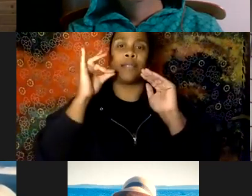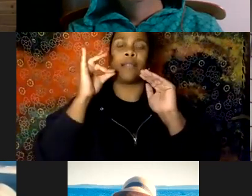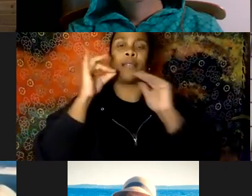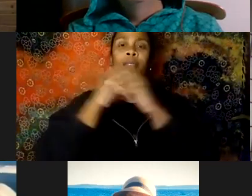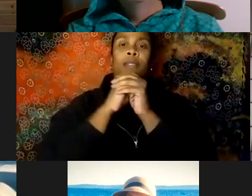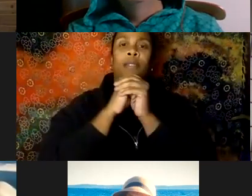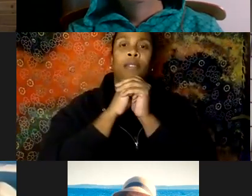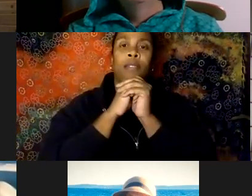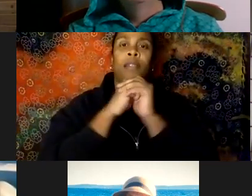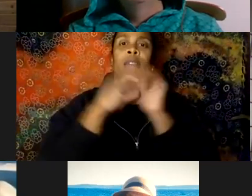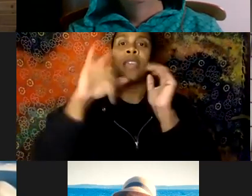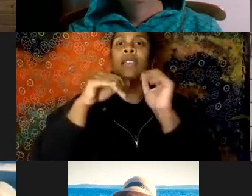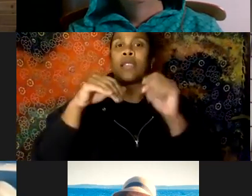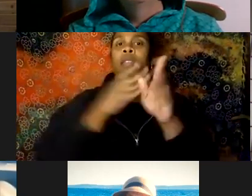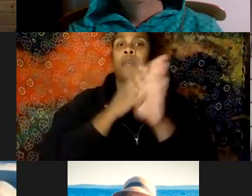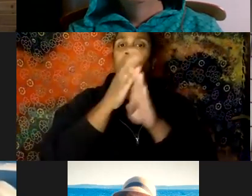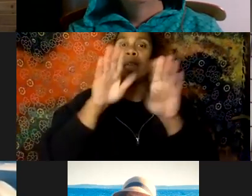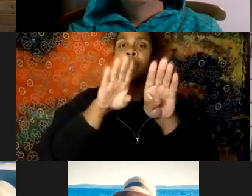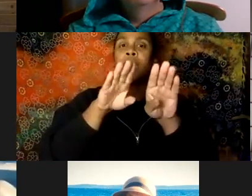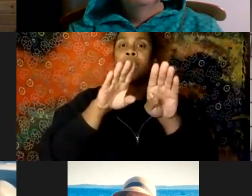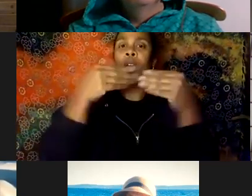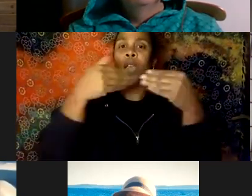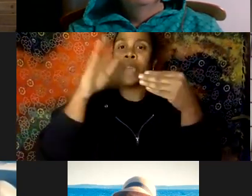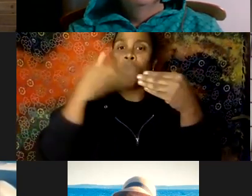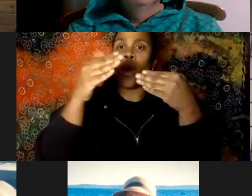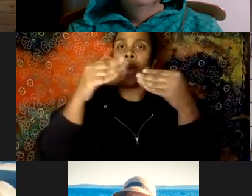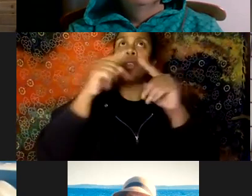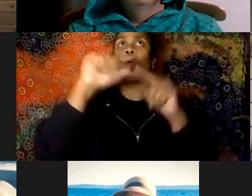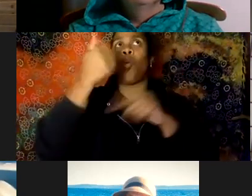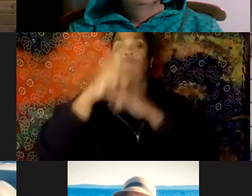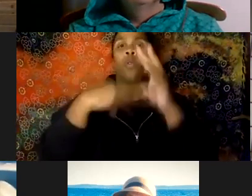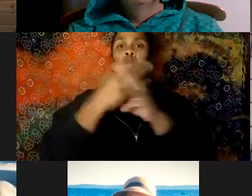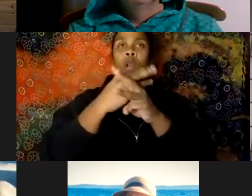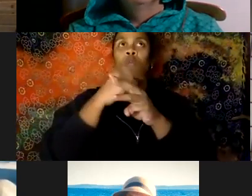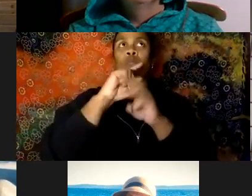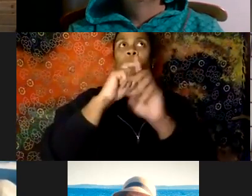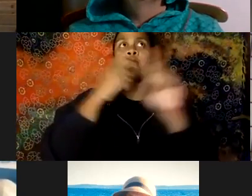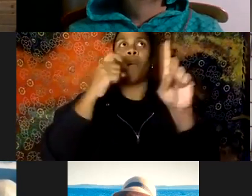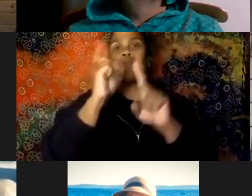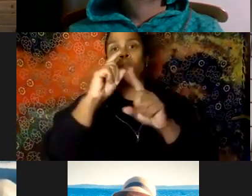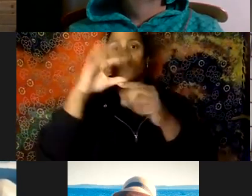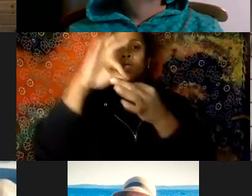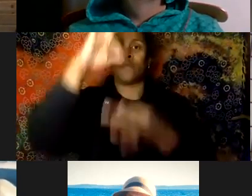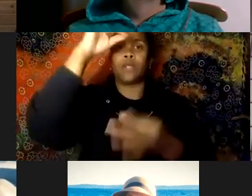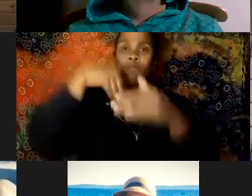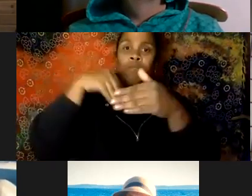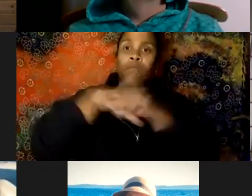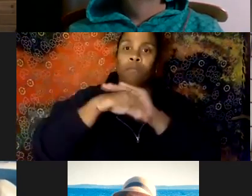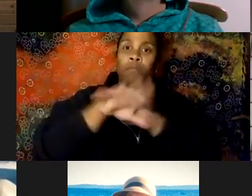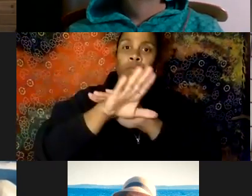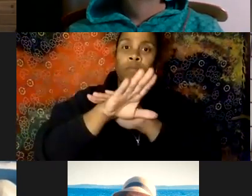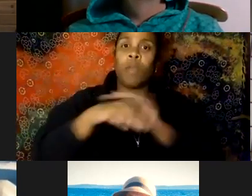is one of the main gateways to the other world, where beings and spirits were said to have emerged on Samhain. We have more people